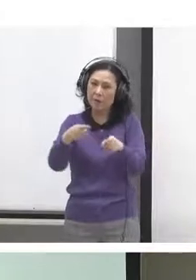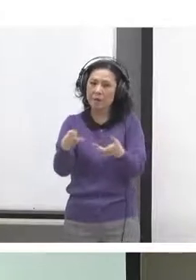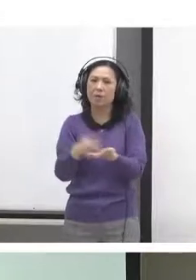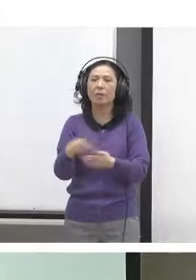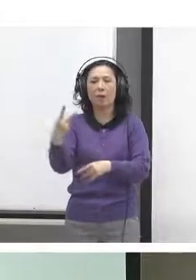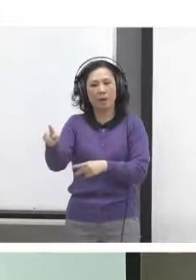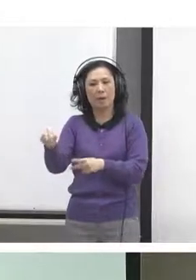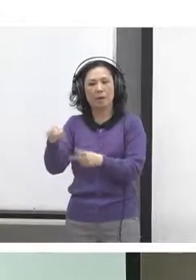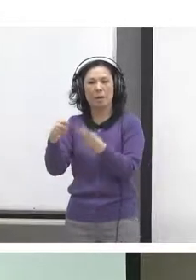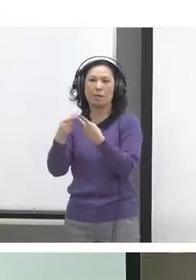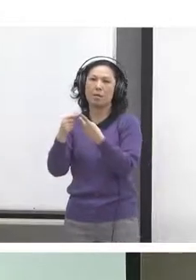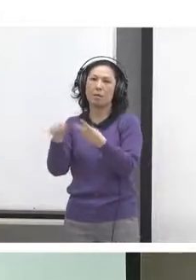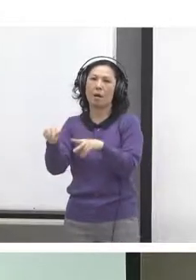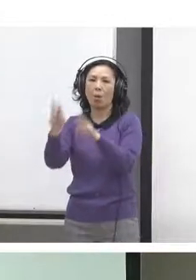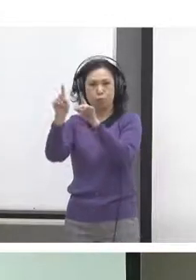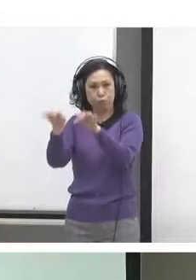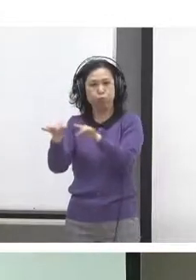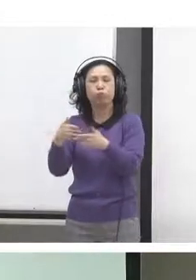NPOs.